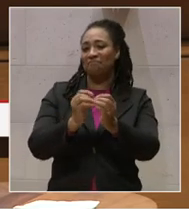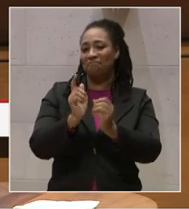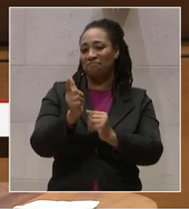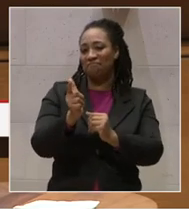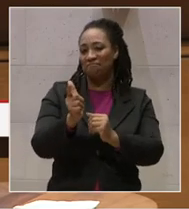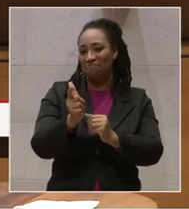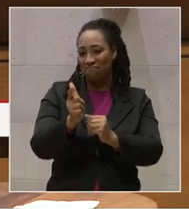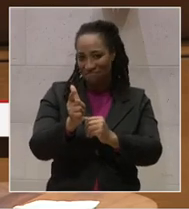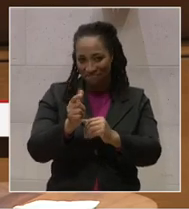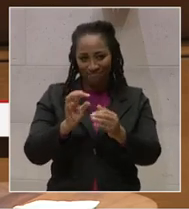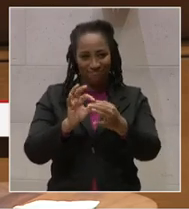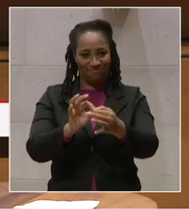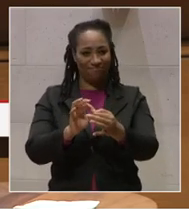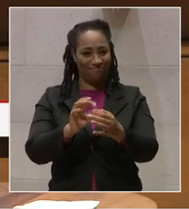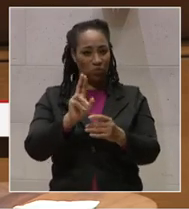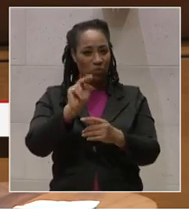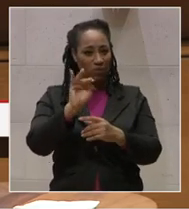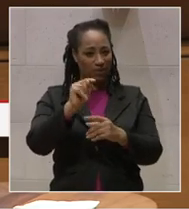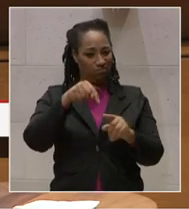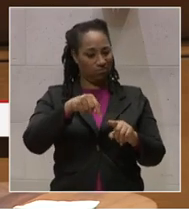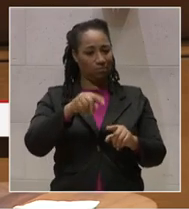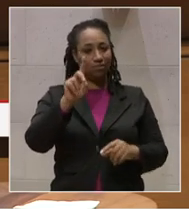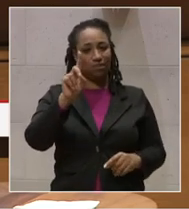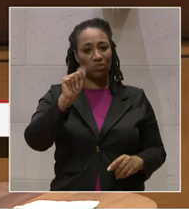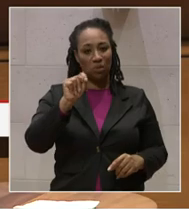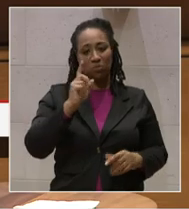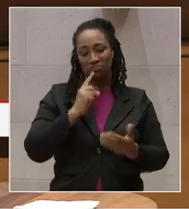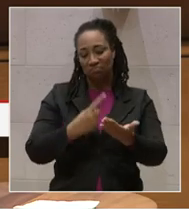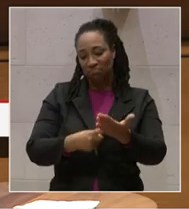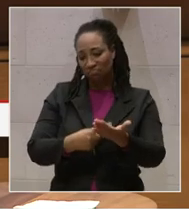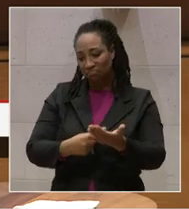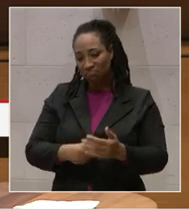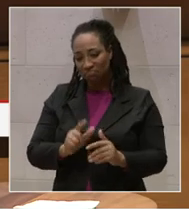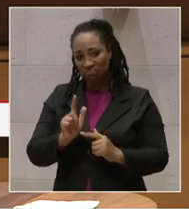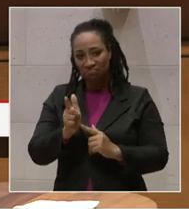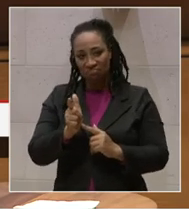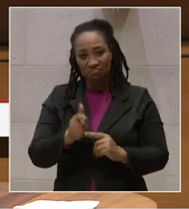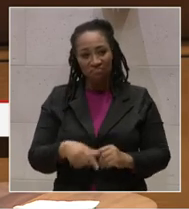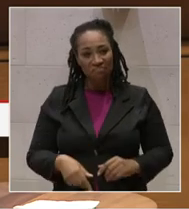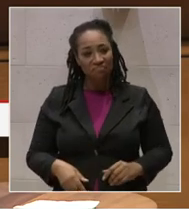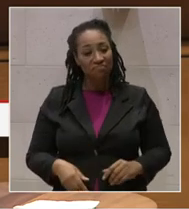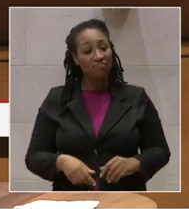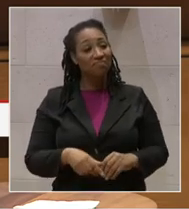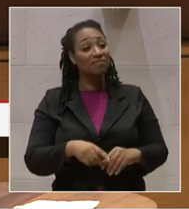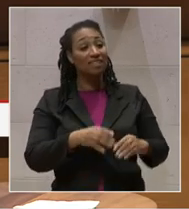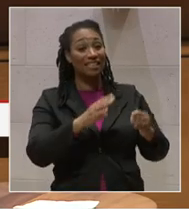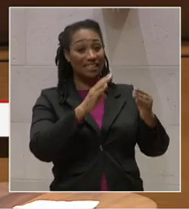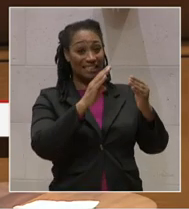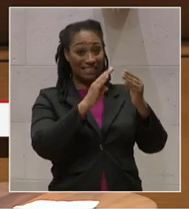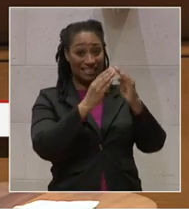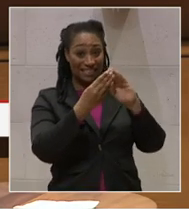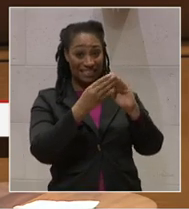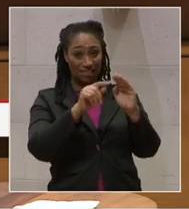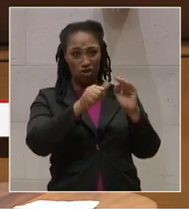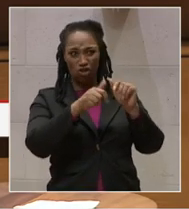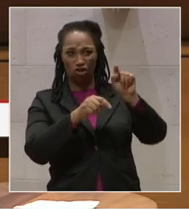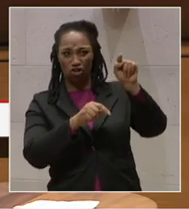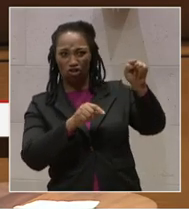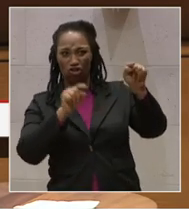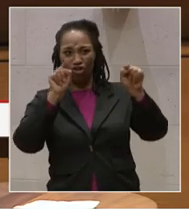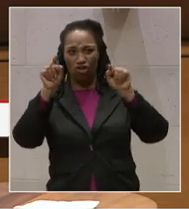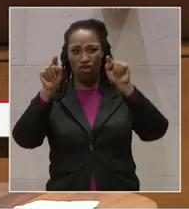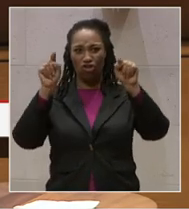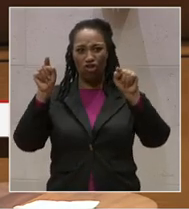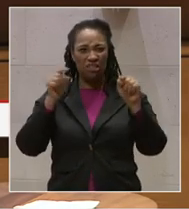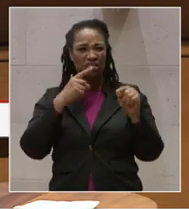know, the push for density in the downtown is not as complex a